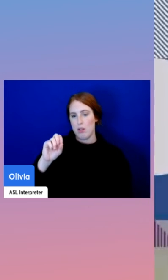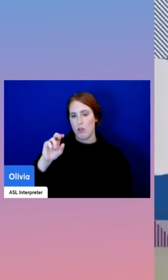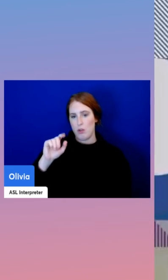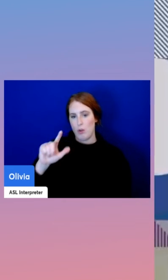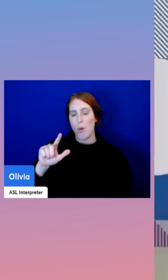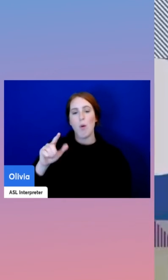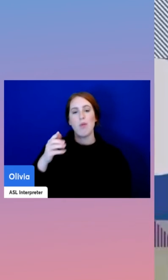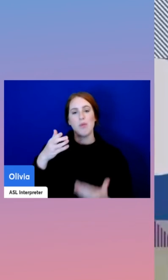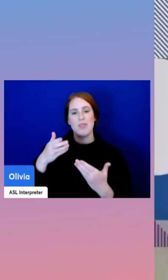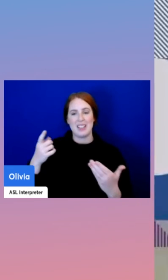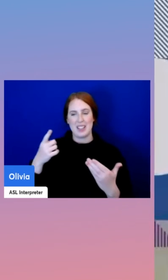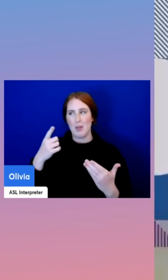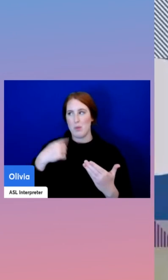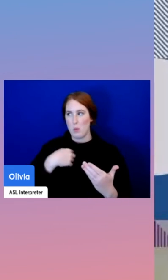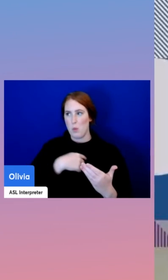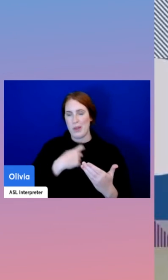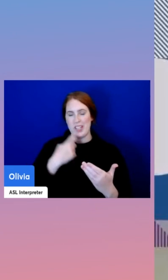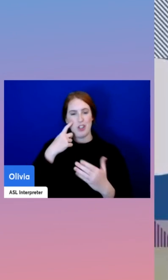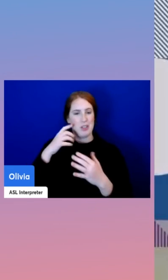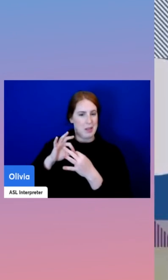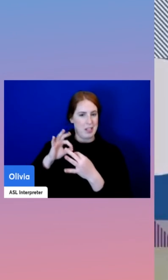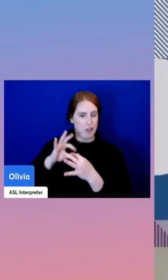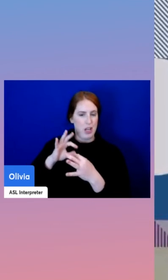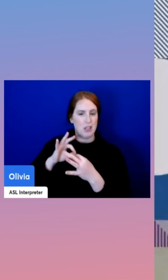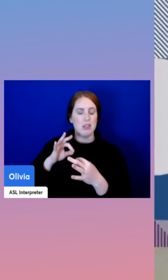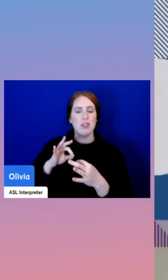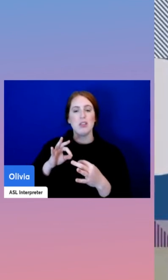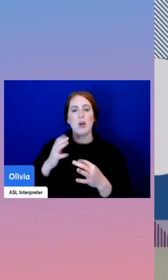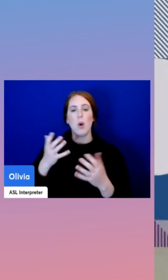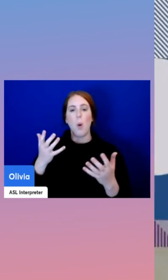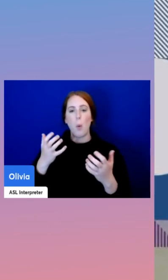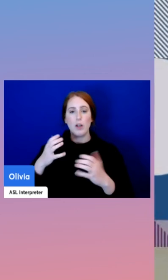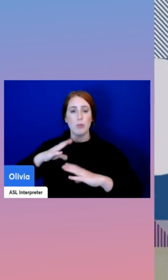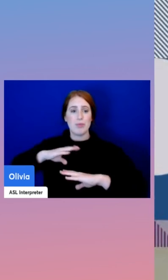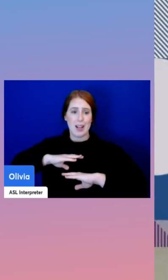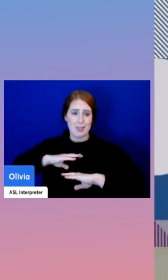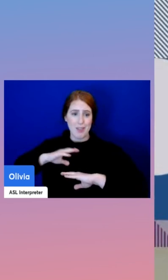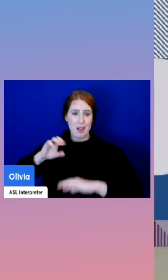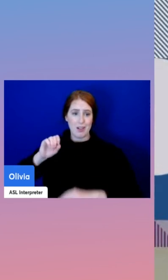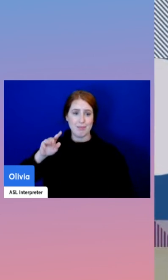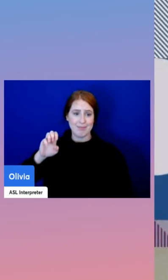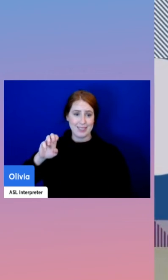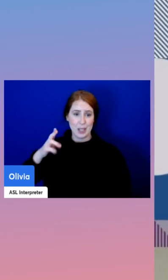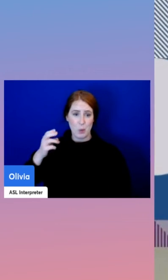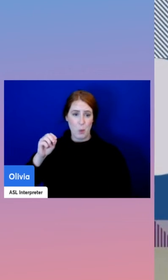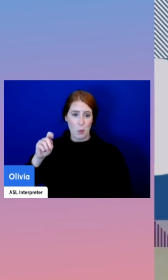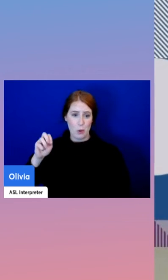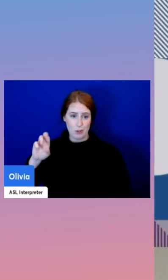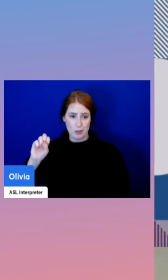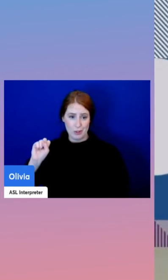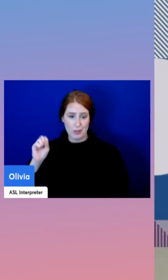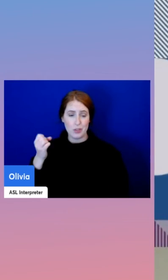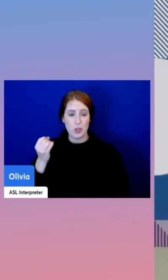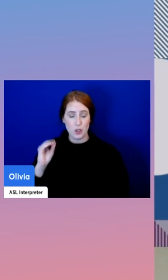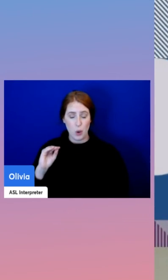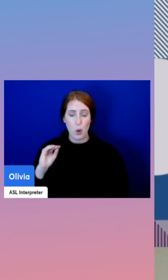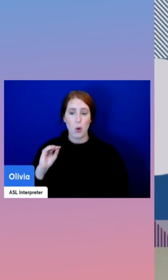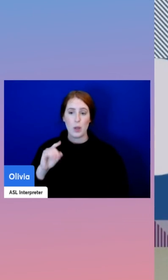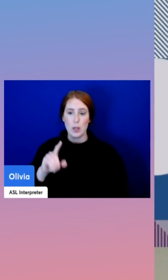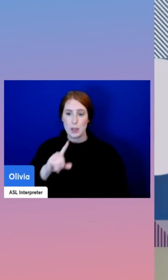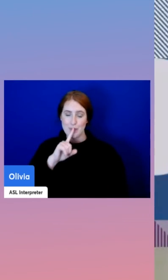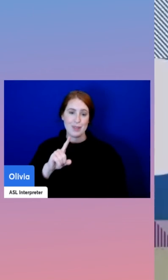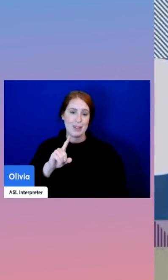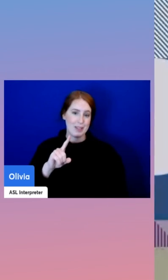mentioned. And we want to be able to satisfy stakeholders. So it's a very important thing that we're transparent throughout the